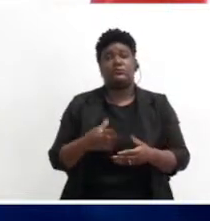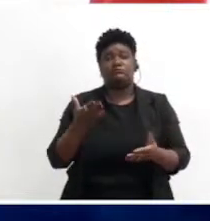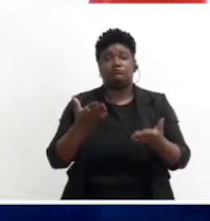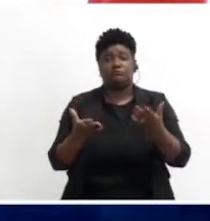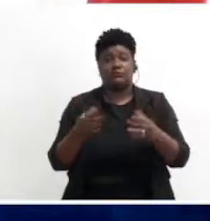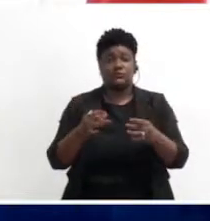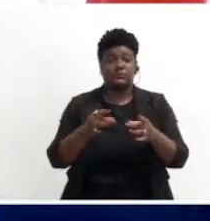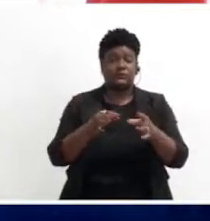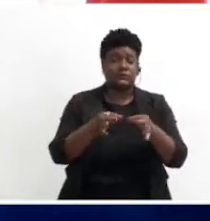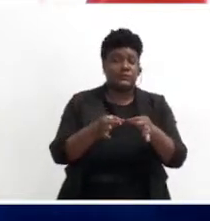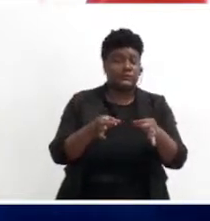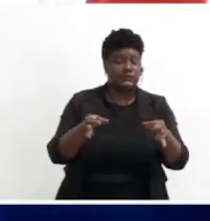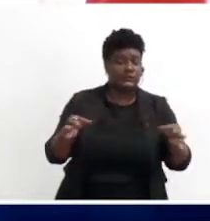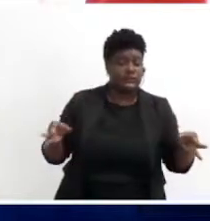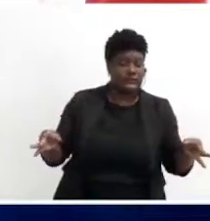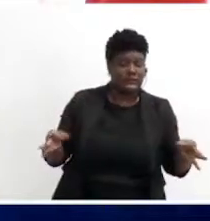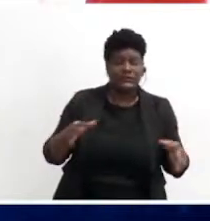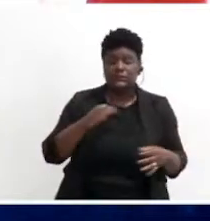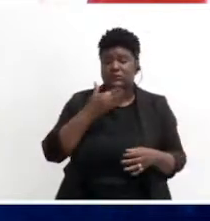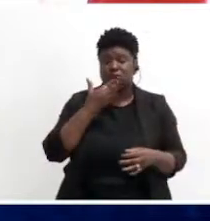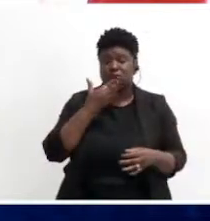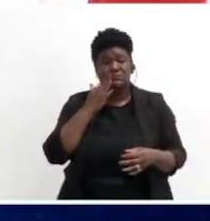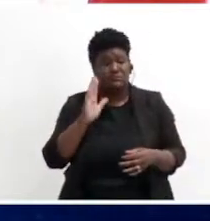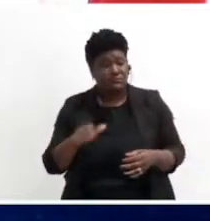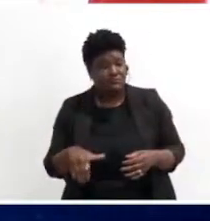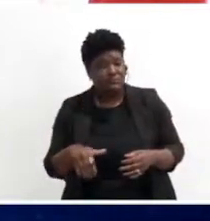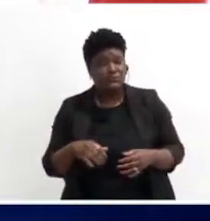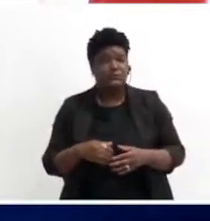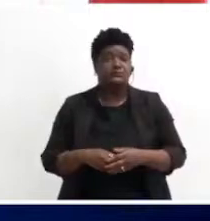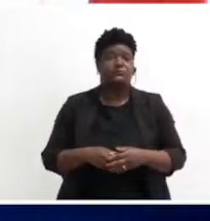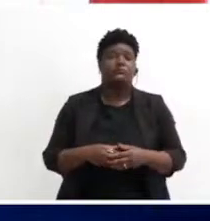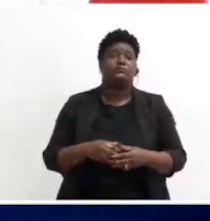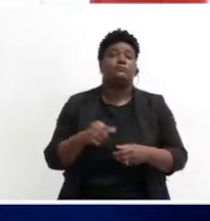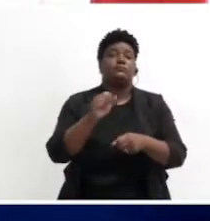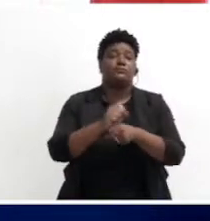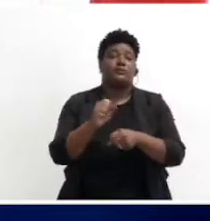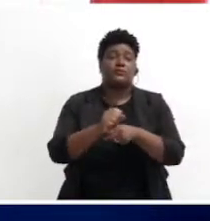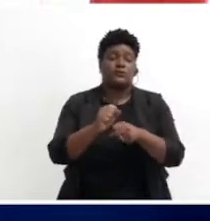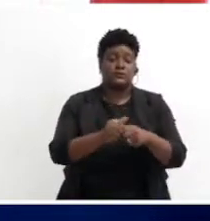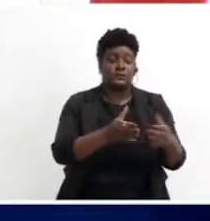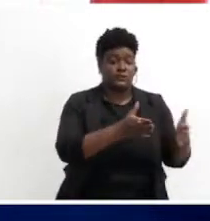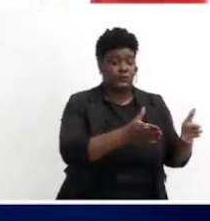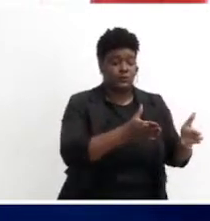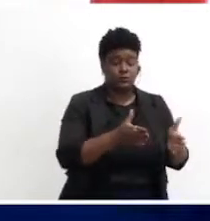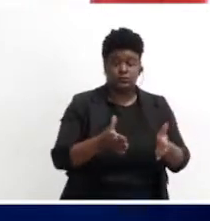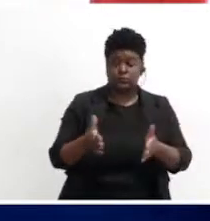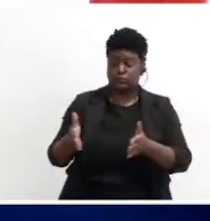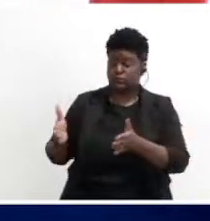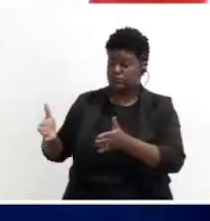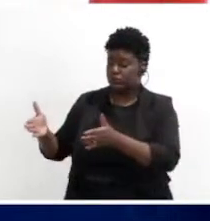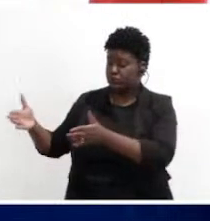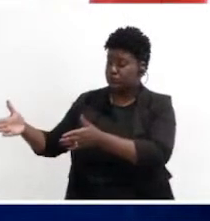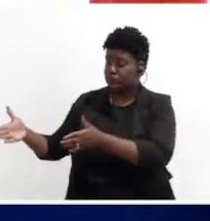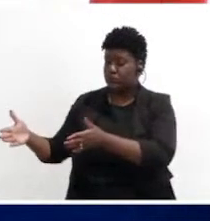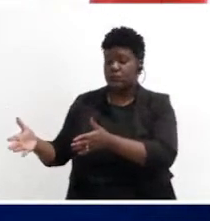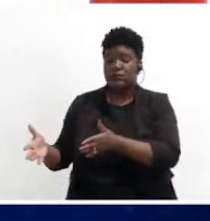you're working on the line, these would be all things that you'd work to correct and make sure it never happen.